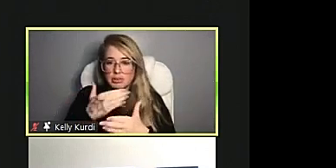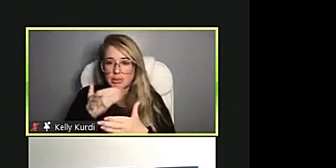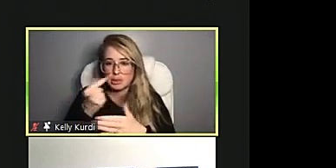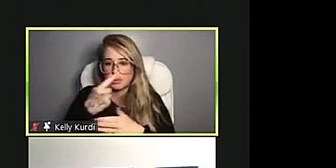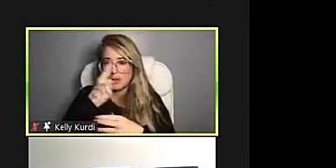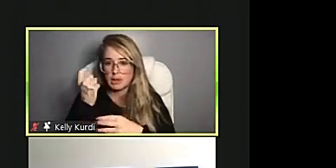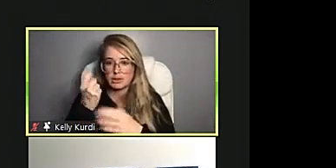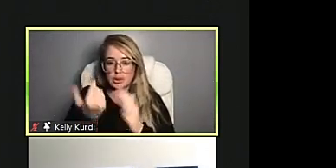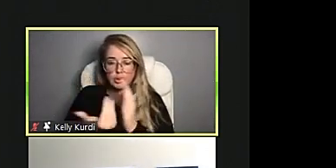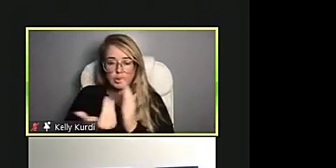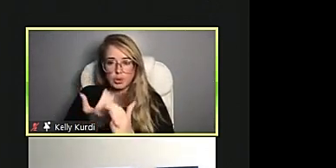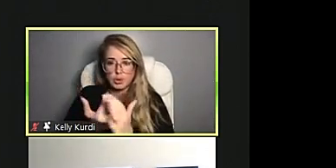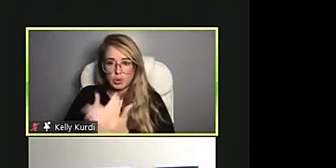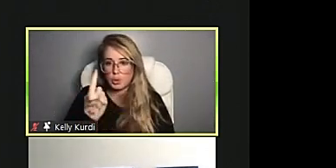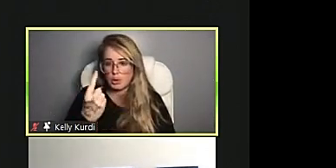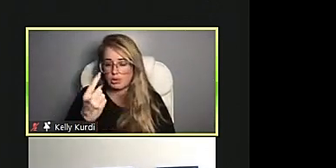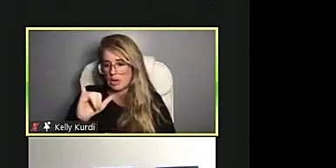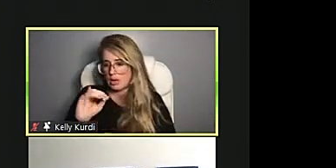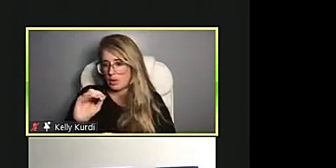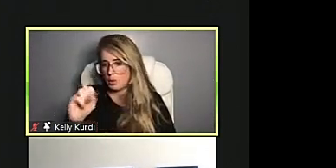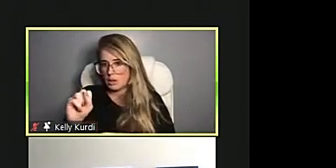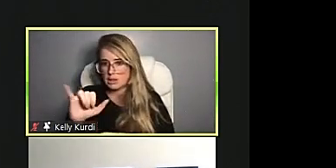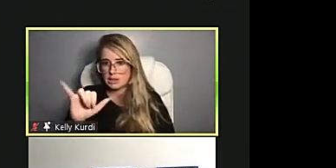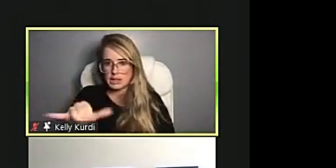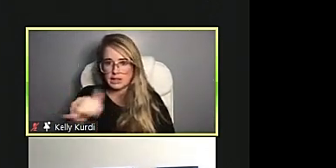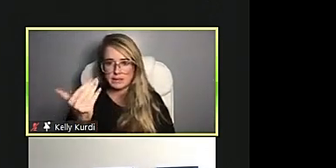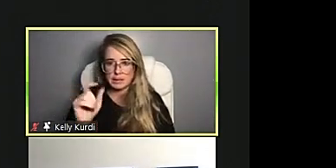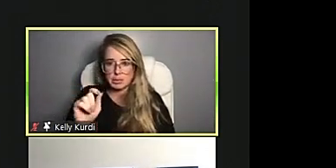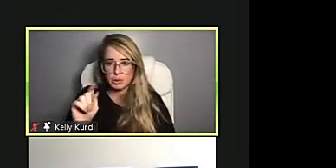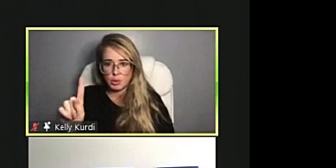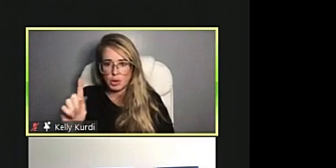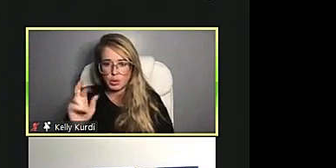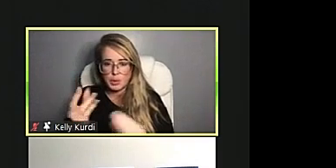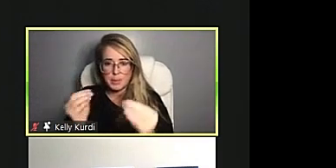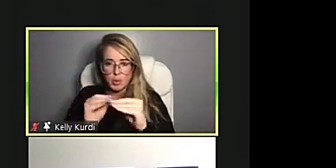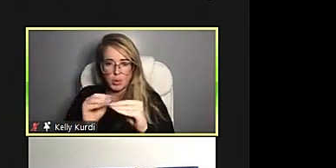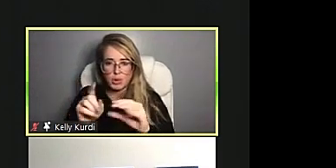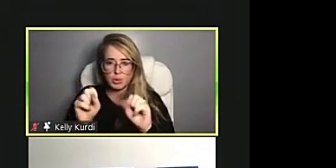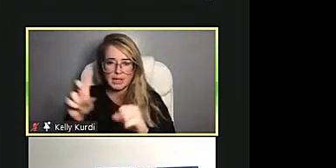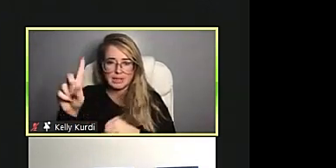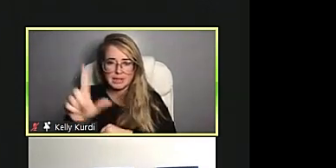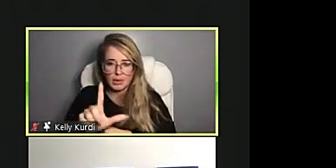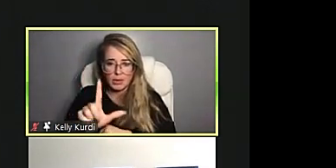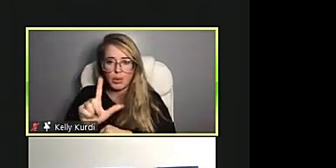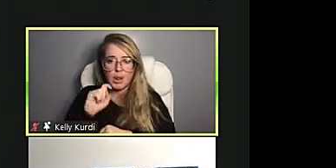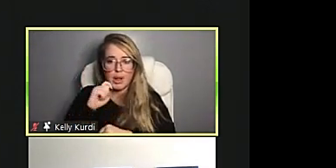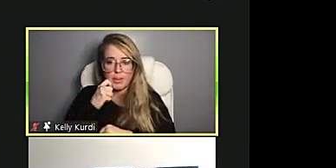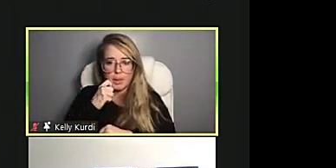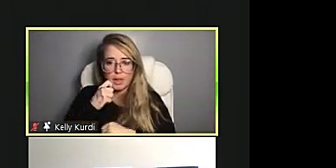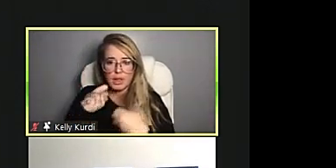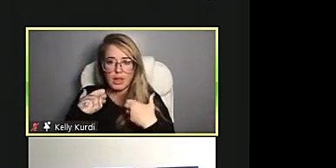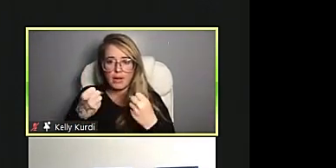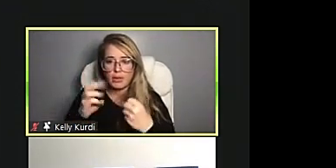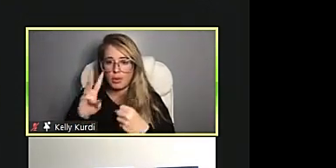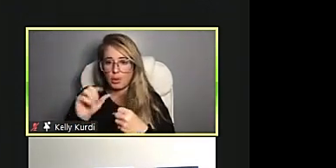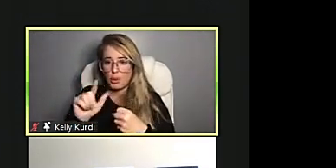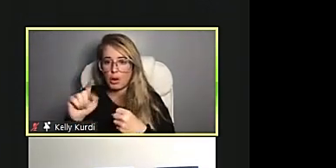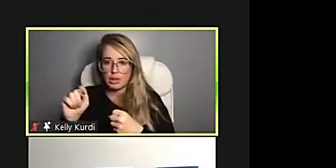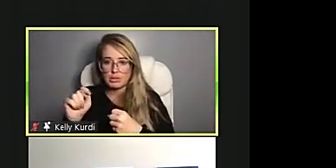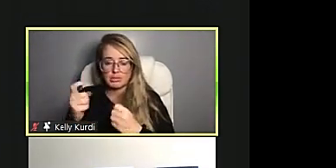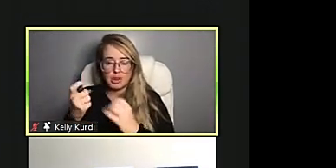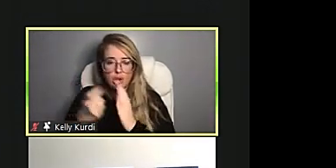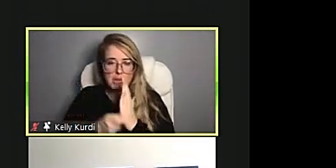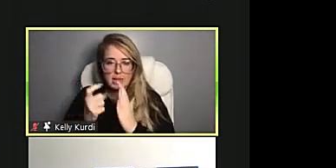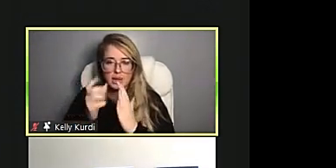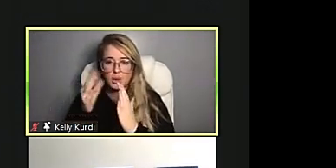got the newest version of iOS that's 15.1 or better, you can download into your Apple Health Wallet automatically. There's